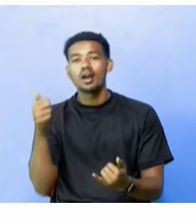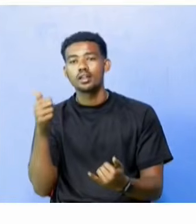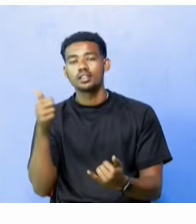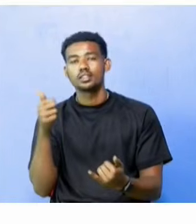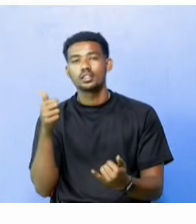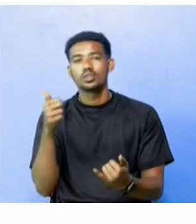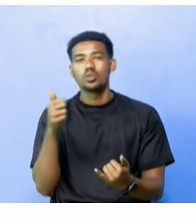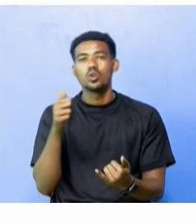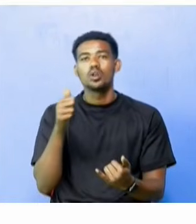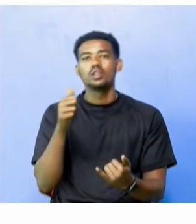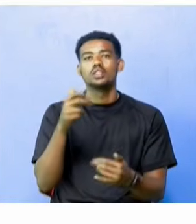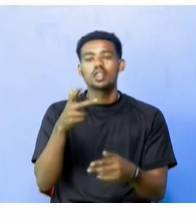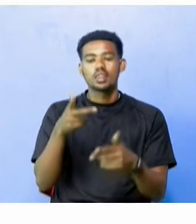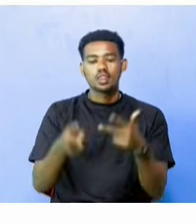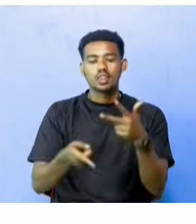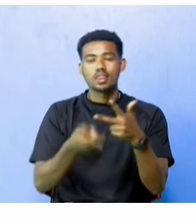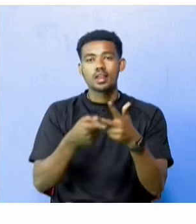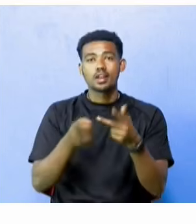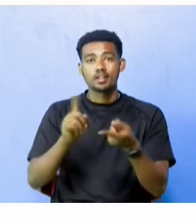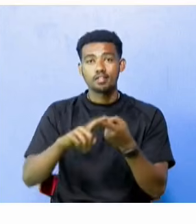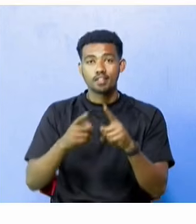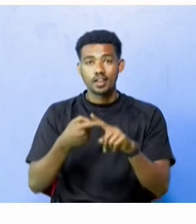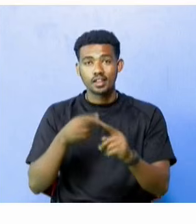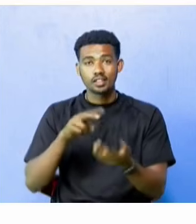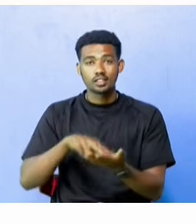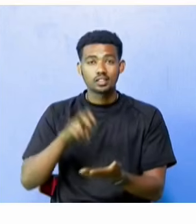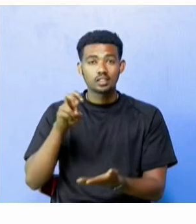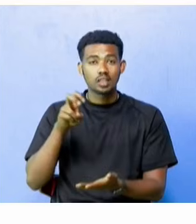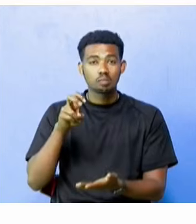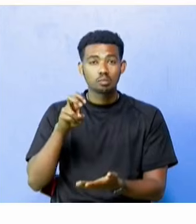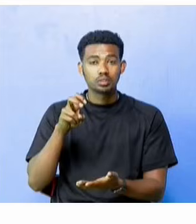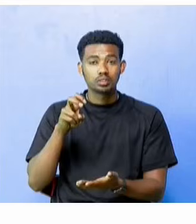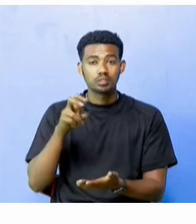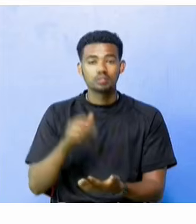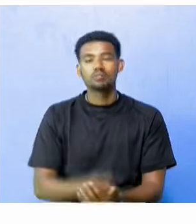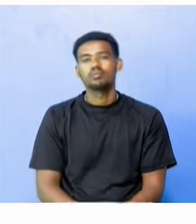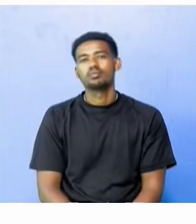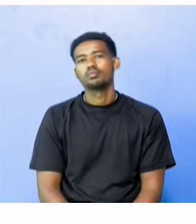our third friend here, he jumps, it is